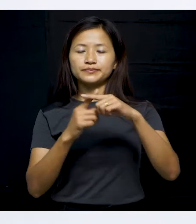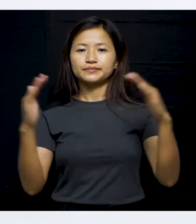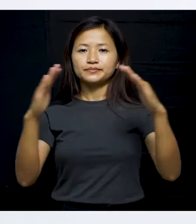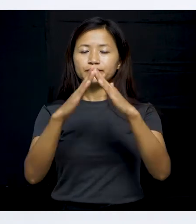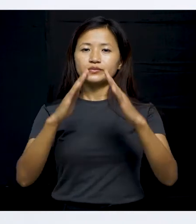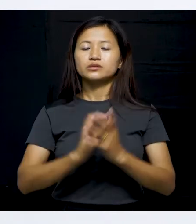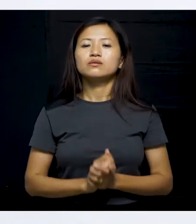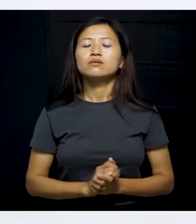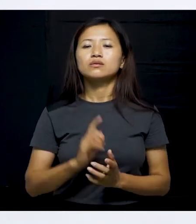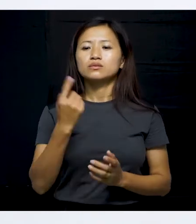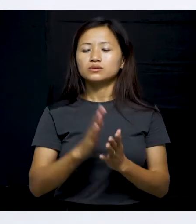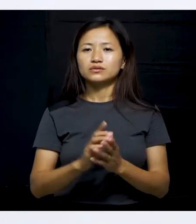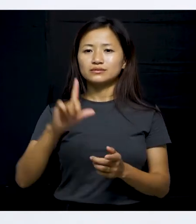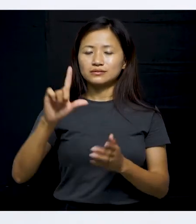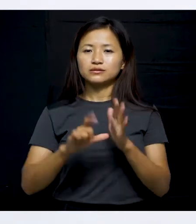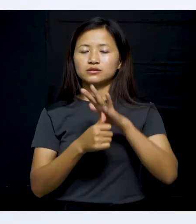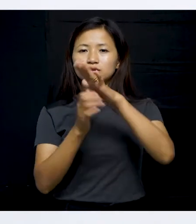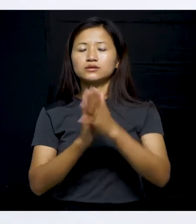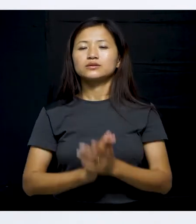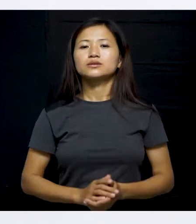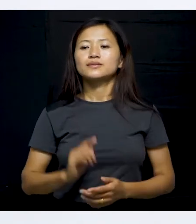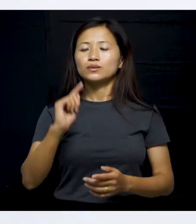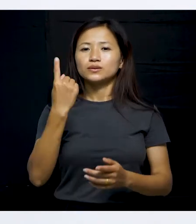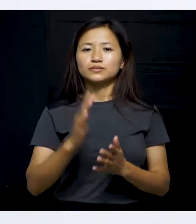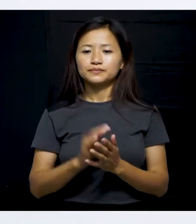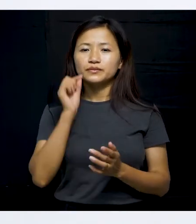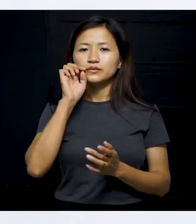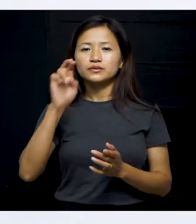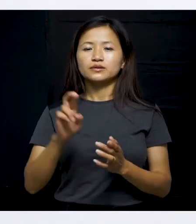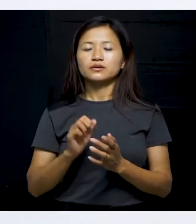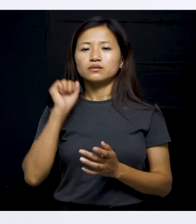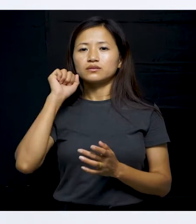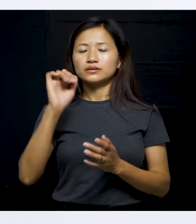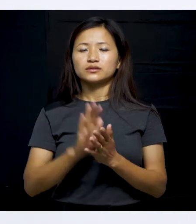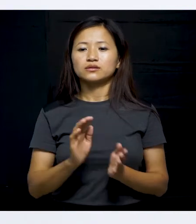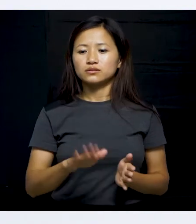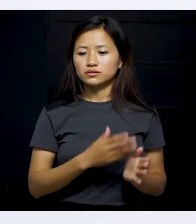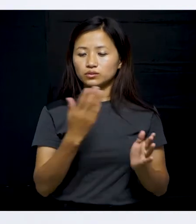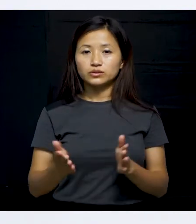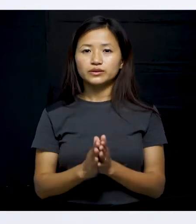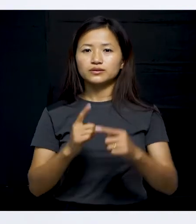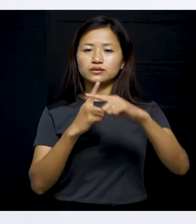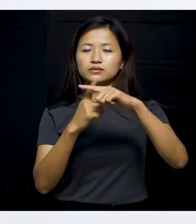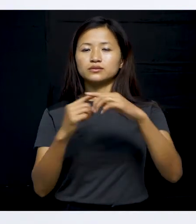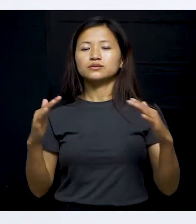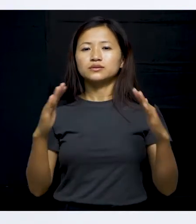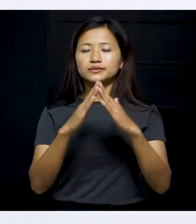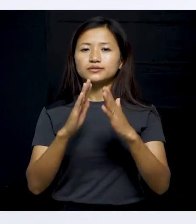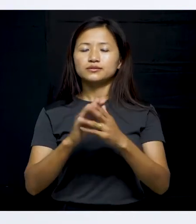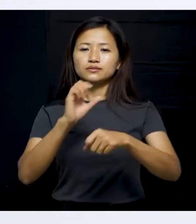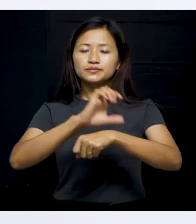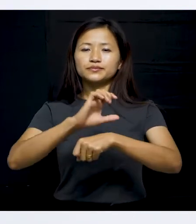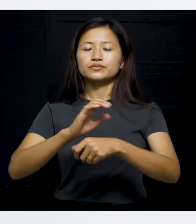church. So once a person does baptism, he is considered to be a Christian. He is considered to have accepted the